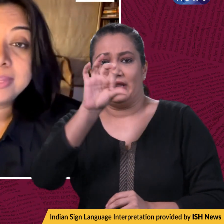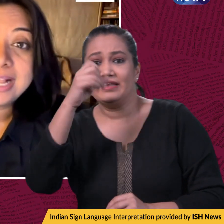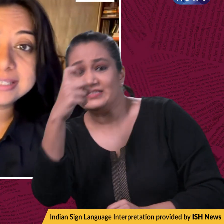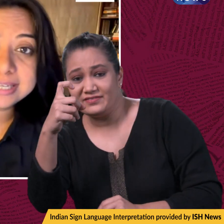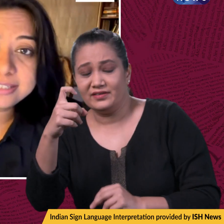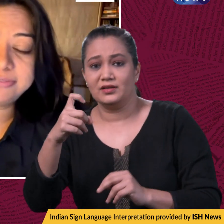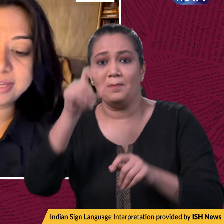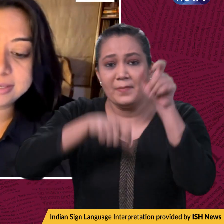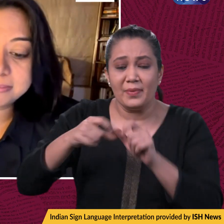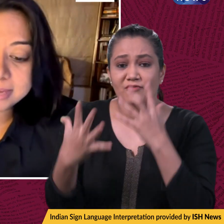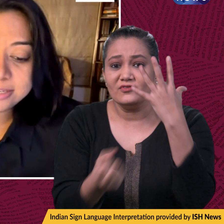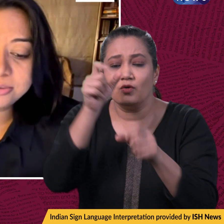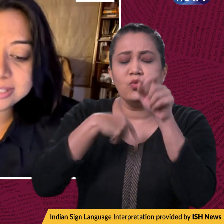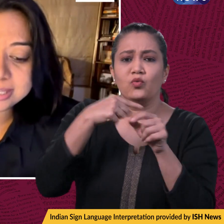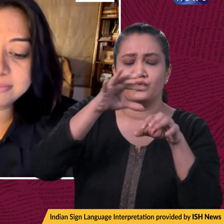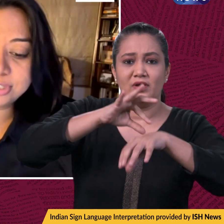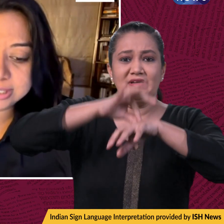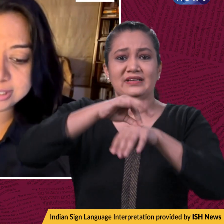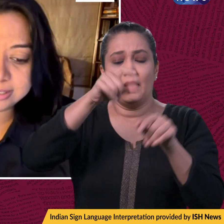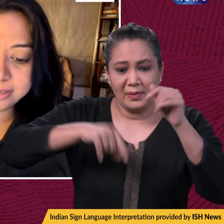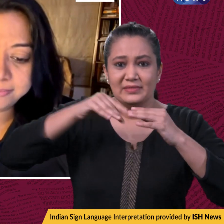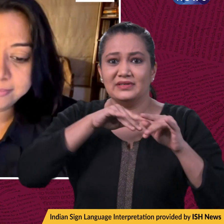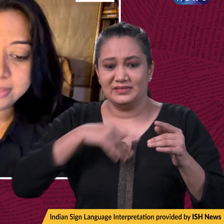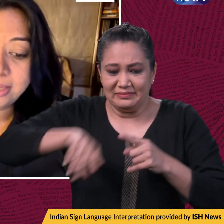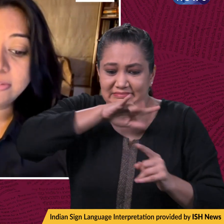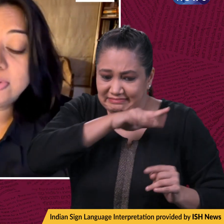43,797 identified manual scavengers in